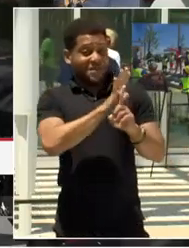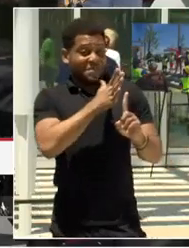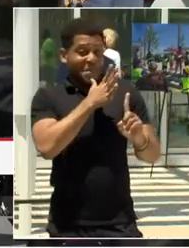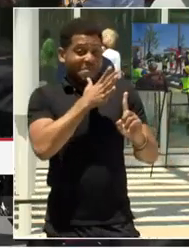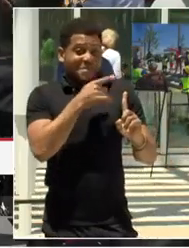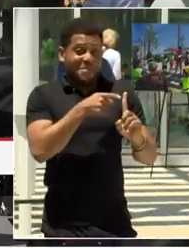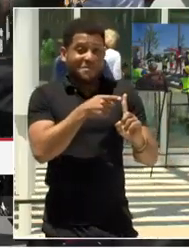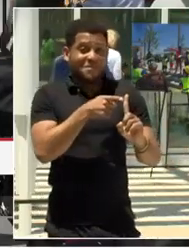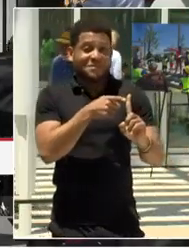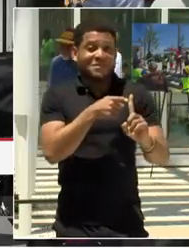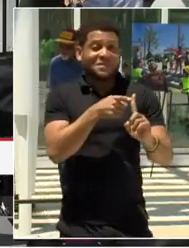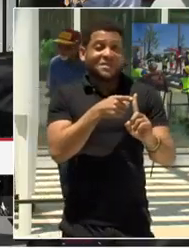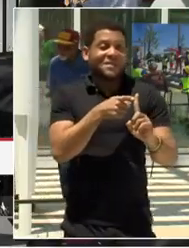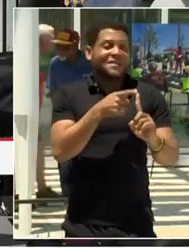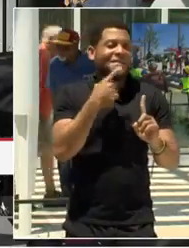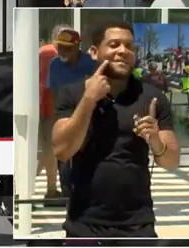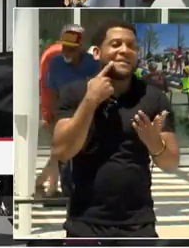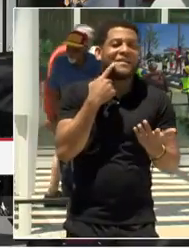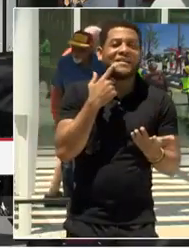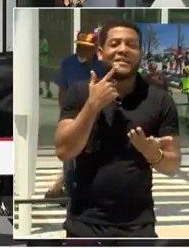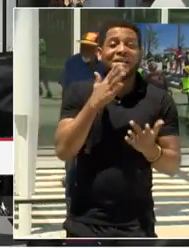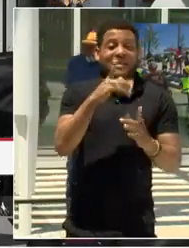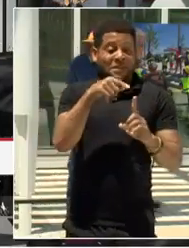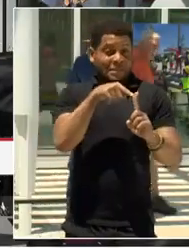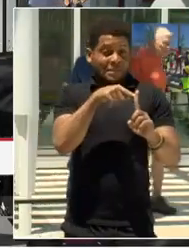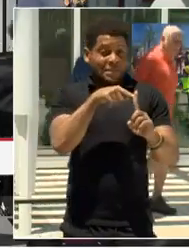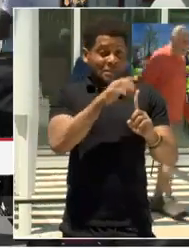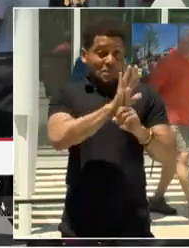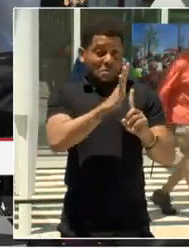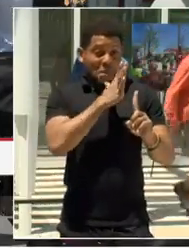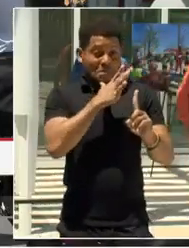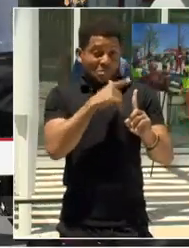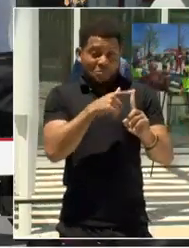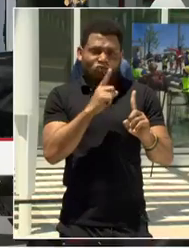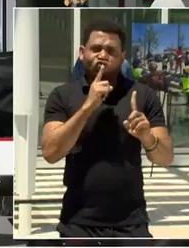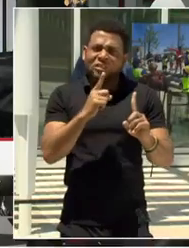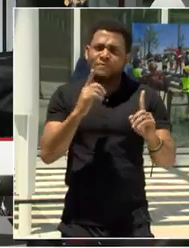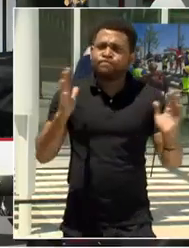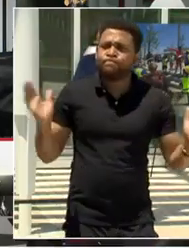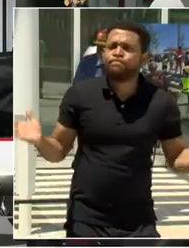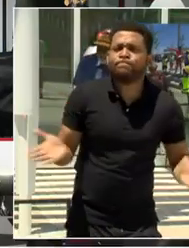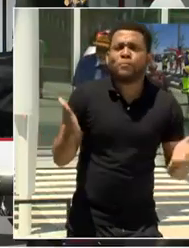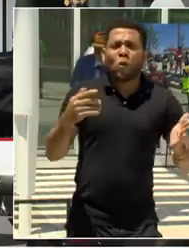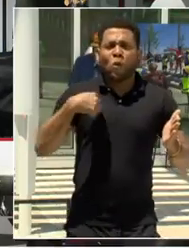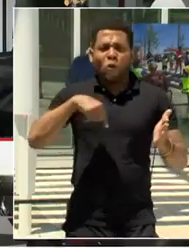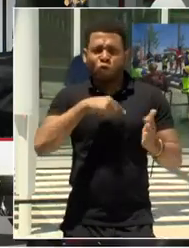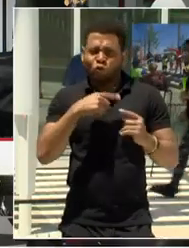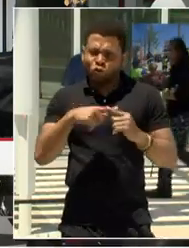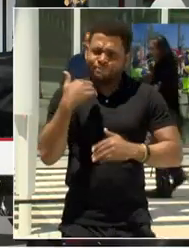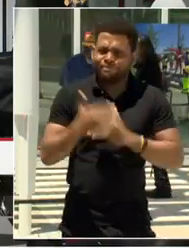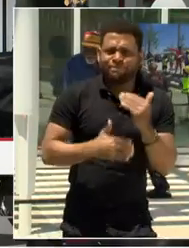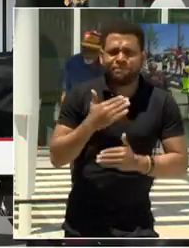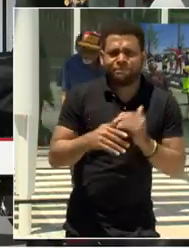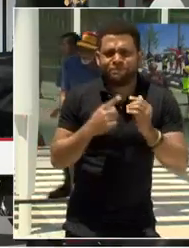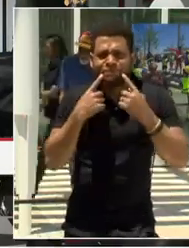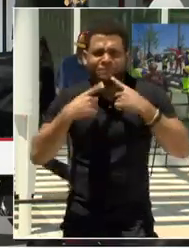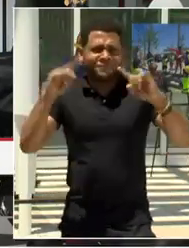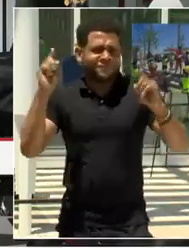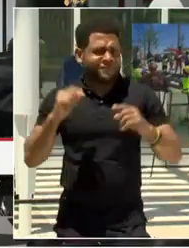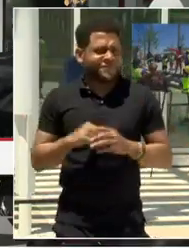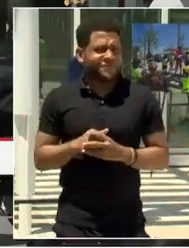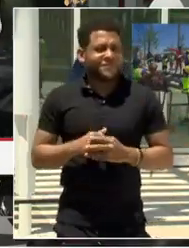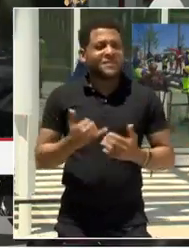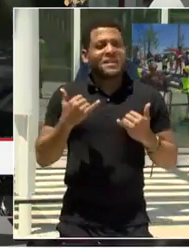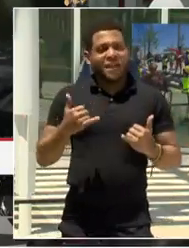who pushed all of us, I would say, because we finally got something done here. With that, I'm going to turn it over to DGS Director Delano